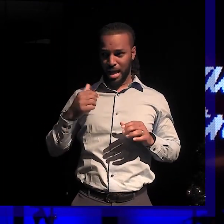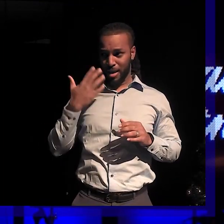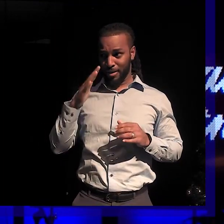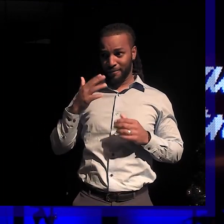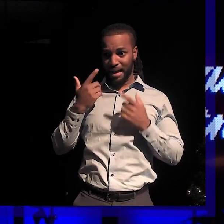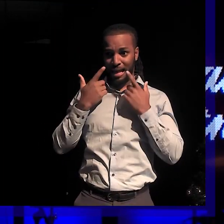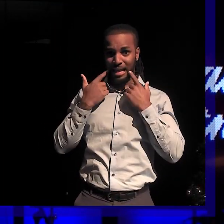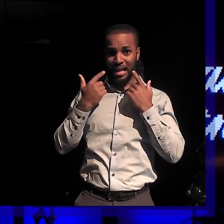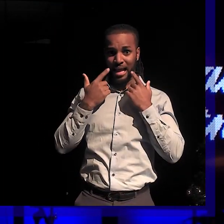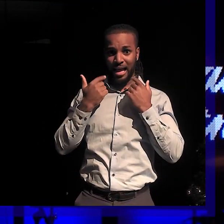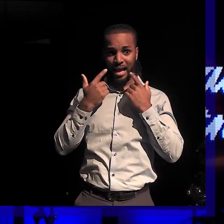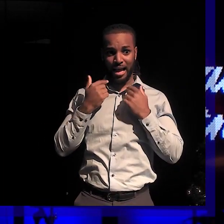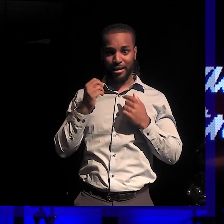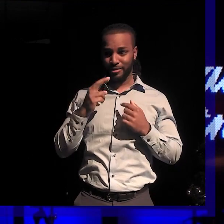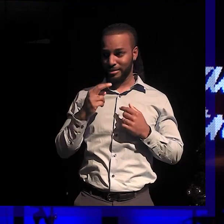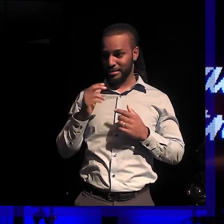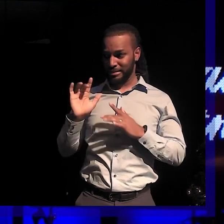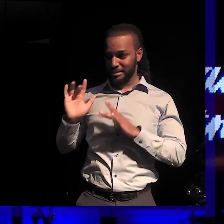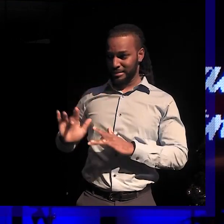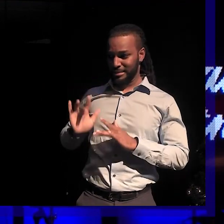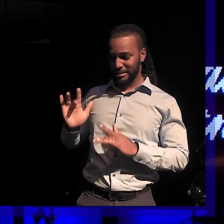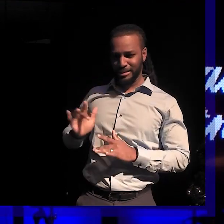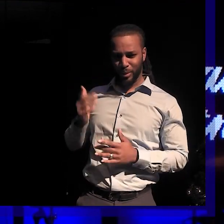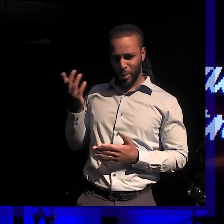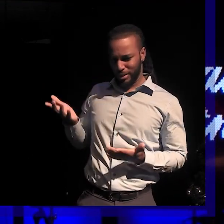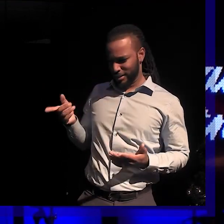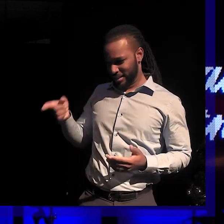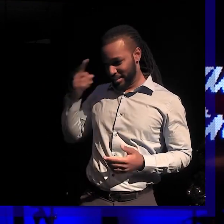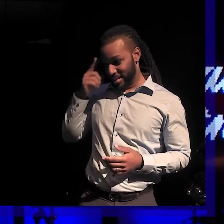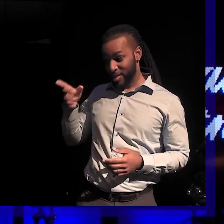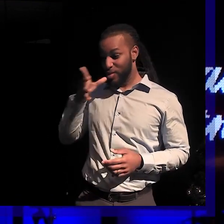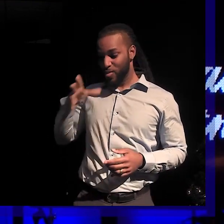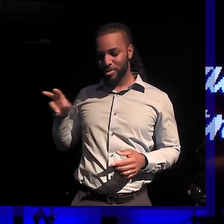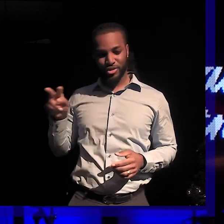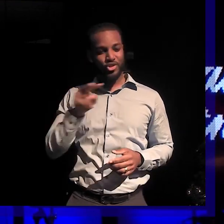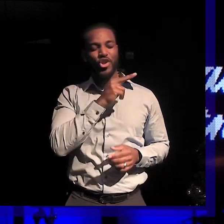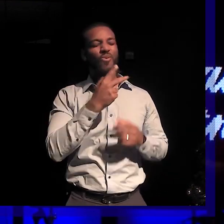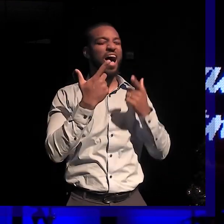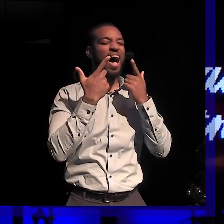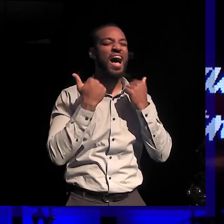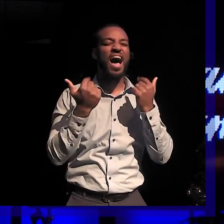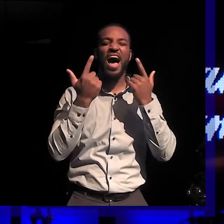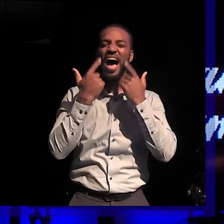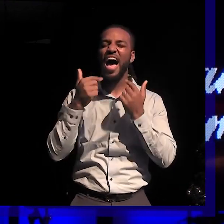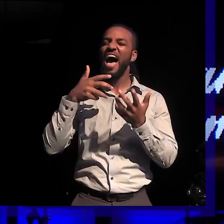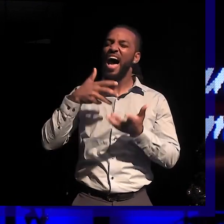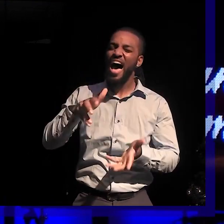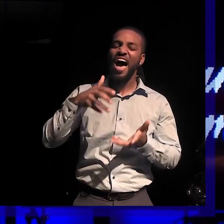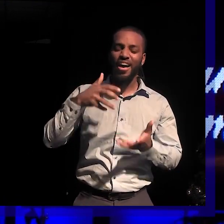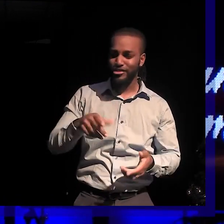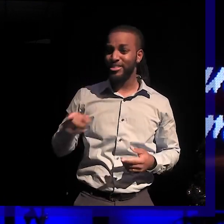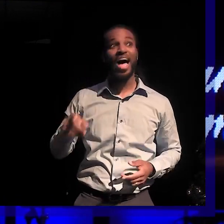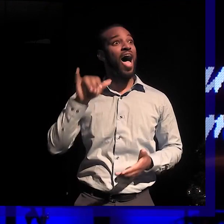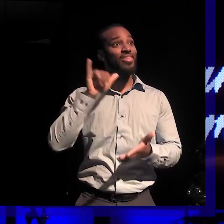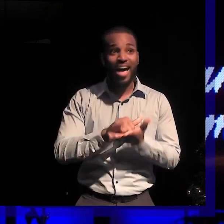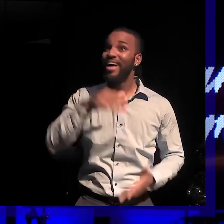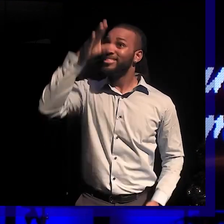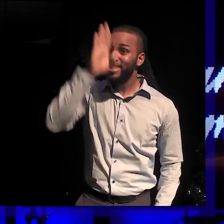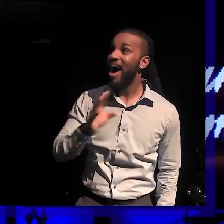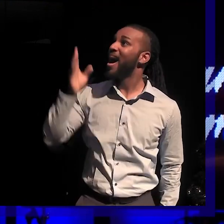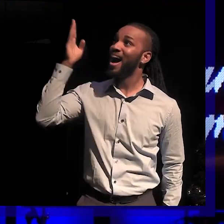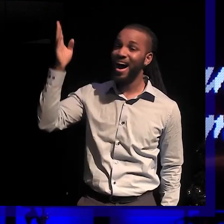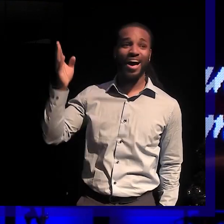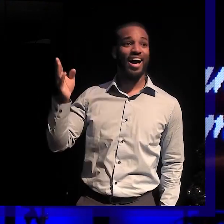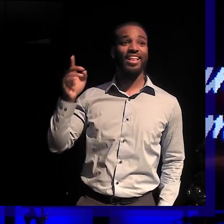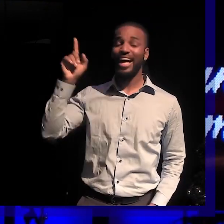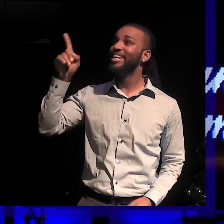or do we, what's she gonna think? And she turned around laughing hysterically and goes, that's God. That's God's